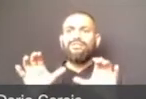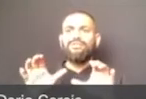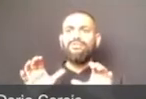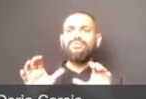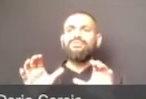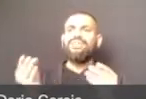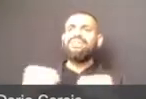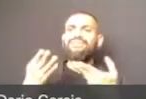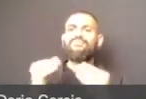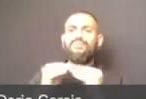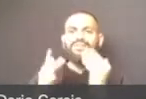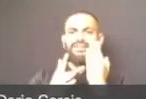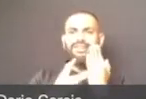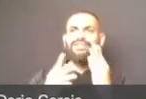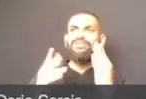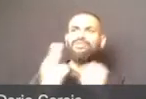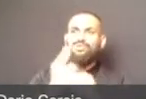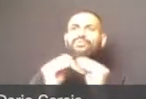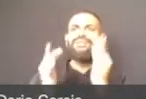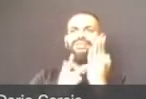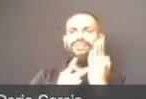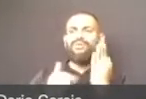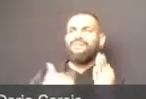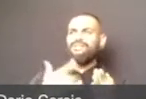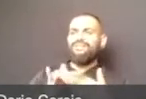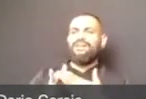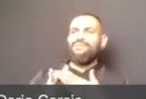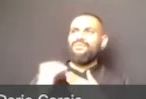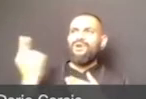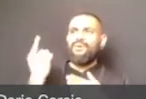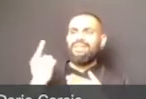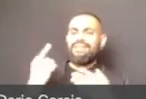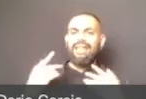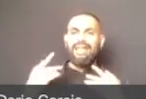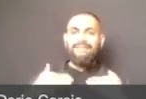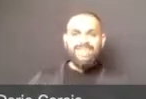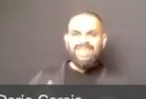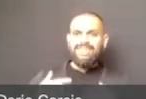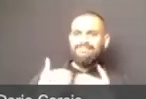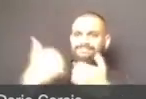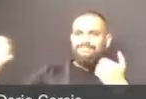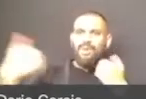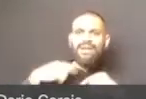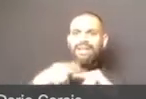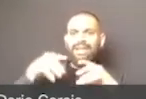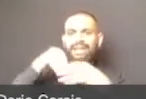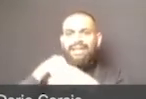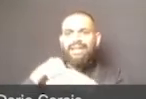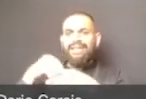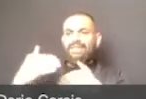We basically feel like we are constantly physically distant, right? We can't all be in a room together, but we want to